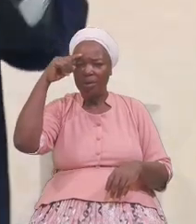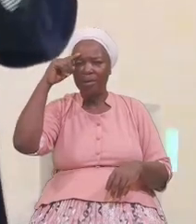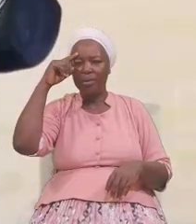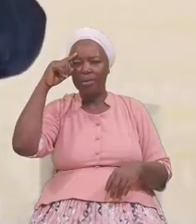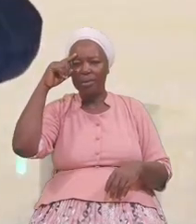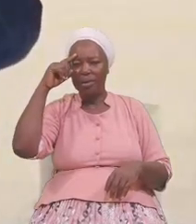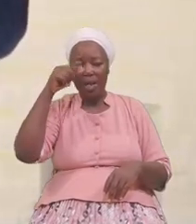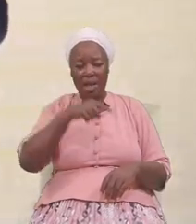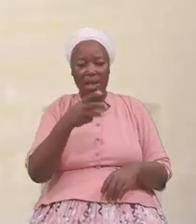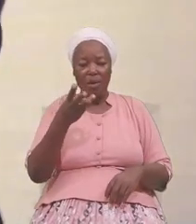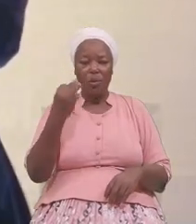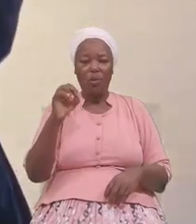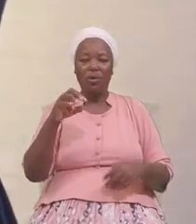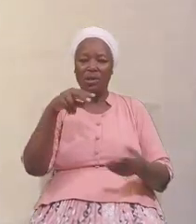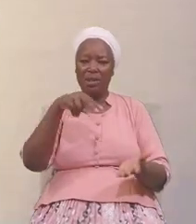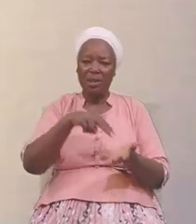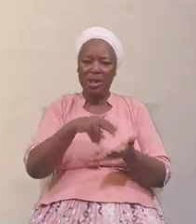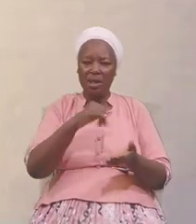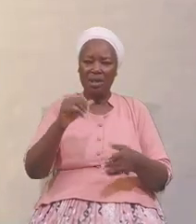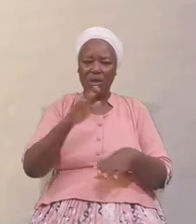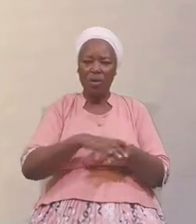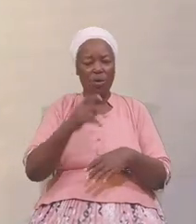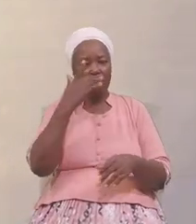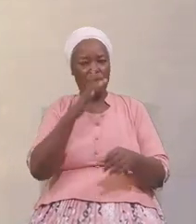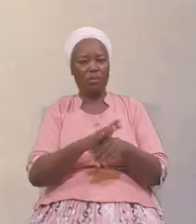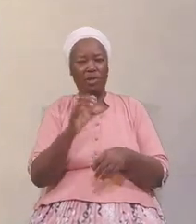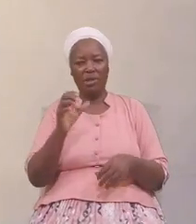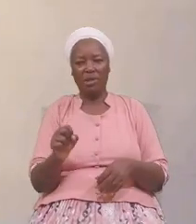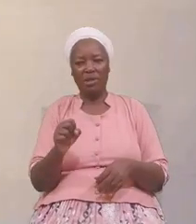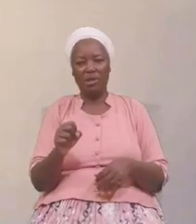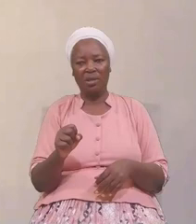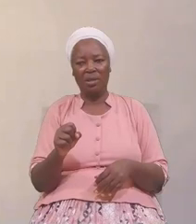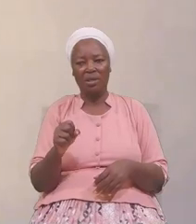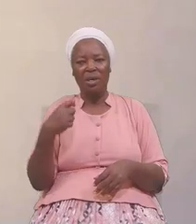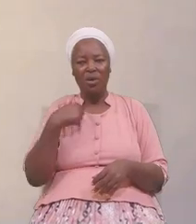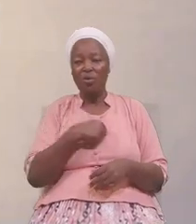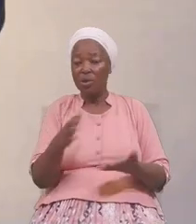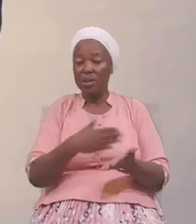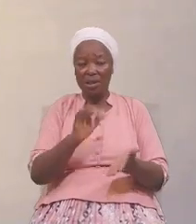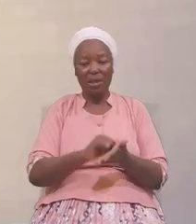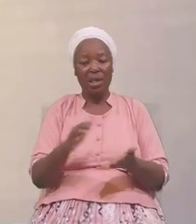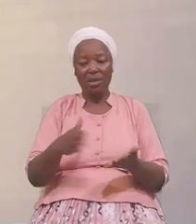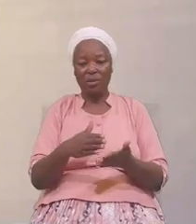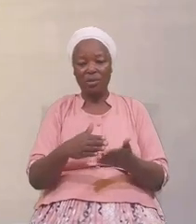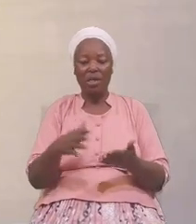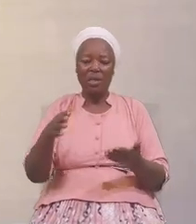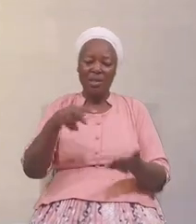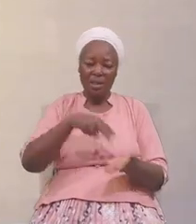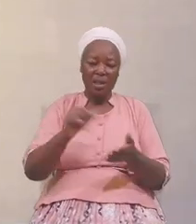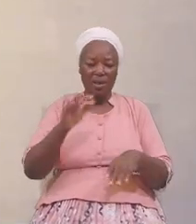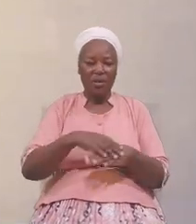Because he was standing on the promises. We sing that song, standing